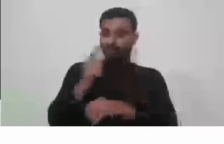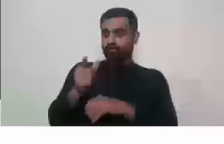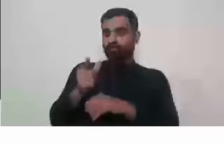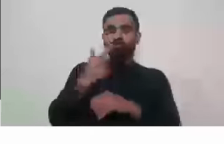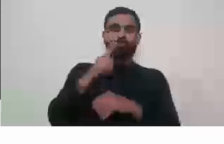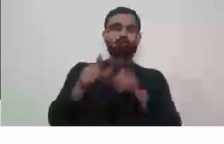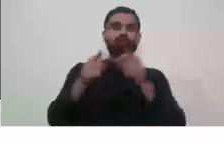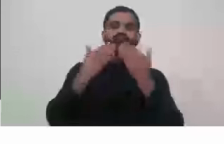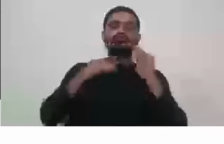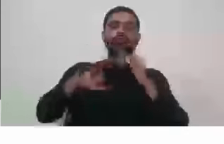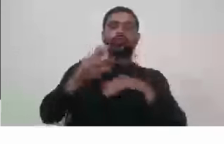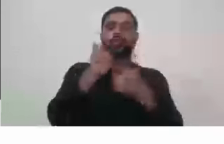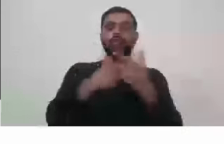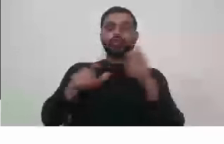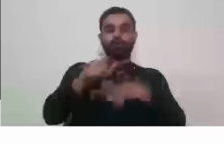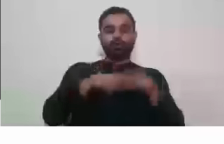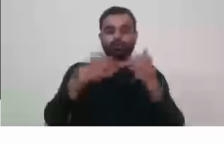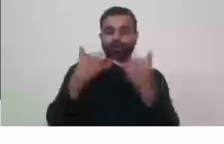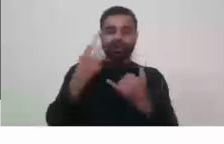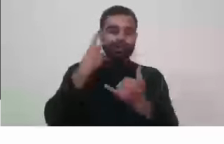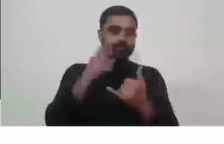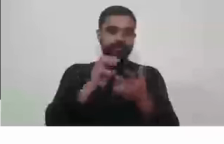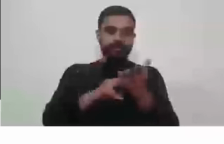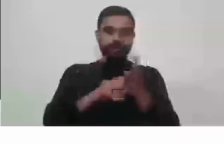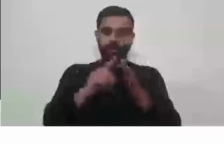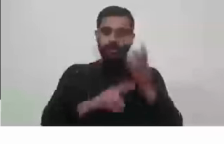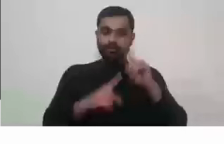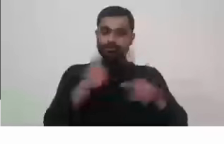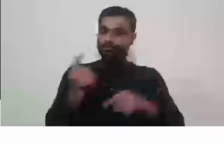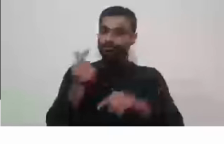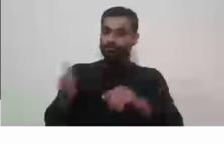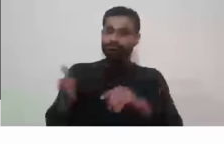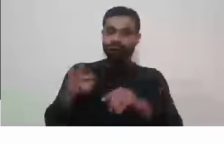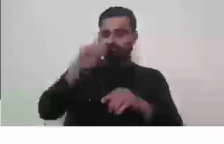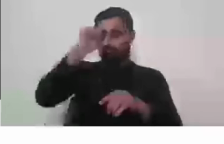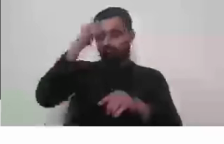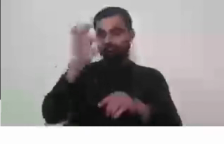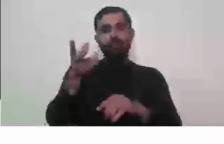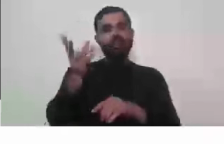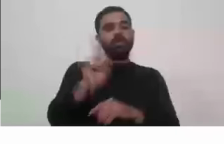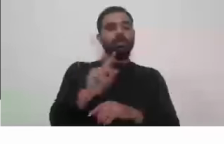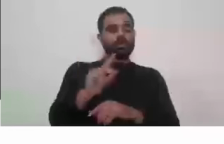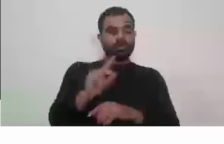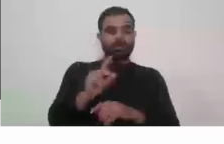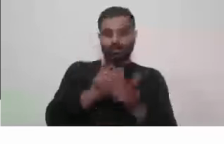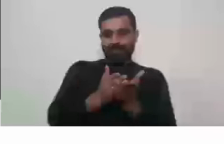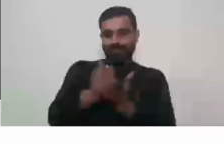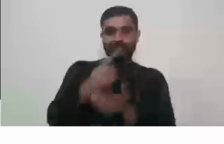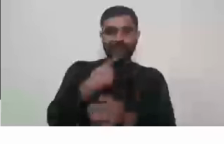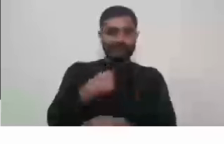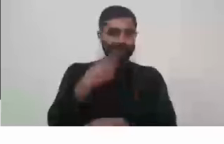use regional language, and now we are receiving comments that they are not using English. Again, the way I see is